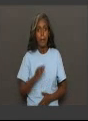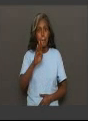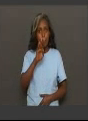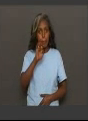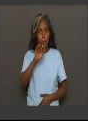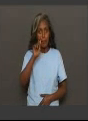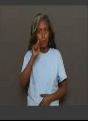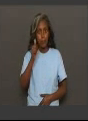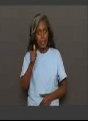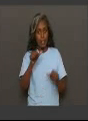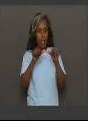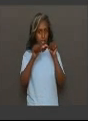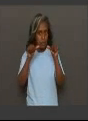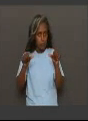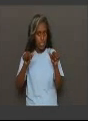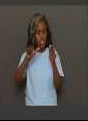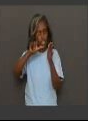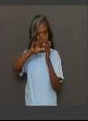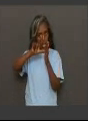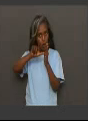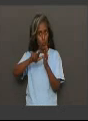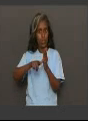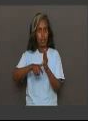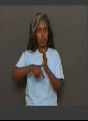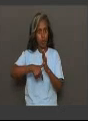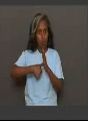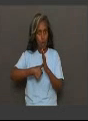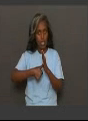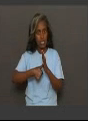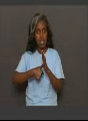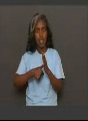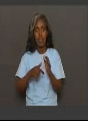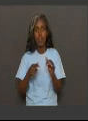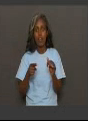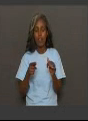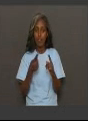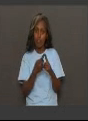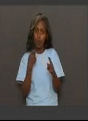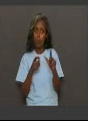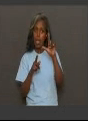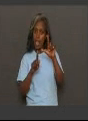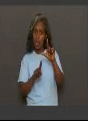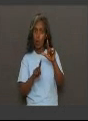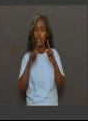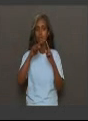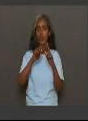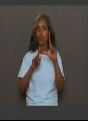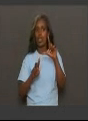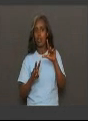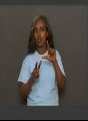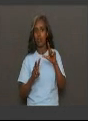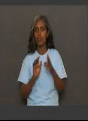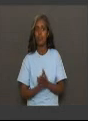Beta is measured counterclockwise from L1 to L2.